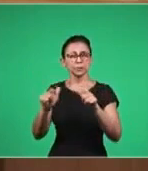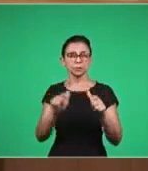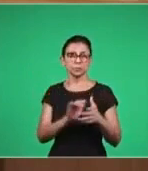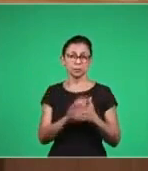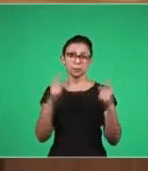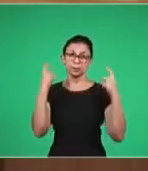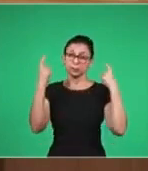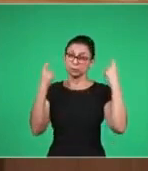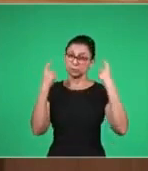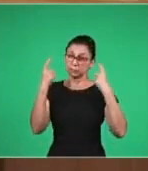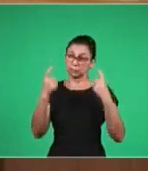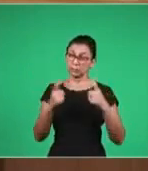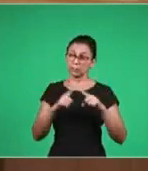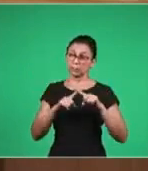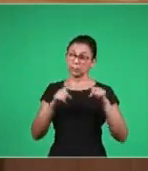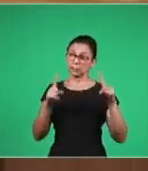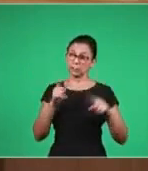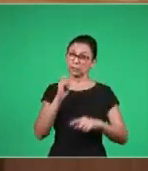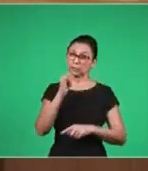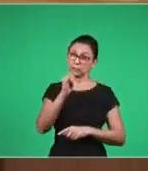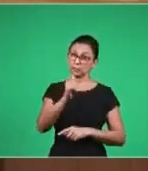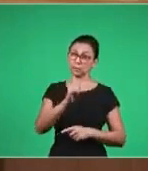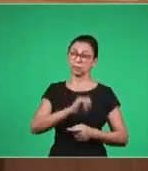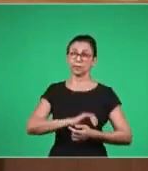There was a concern for many,